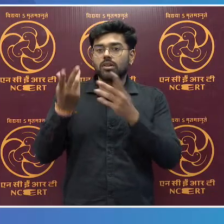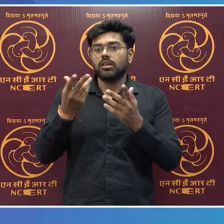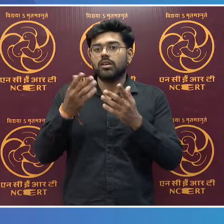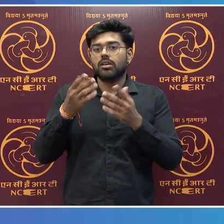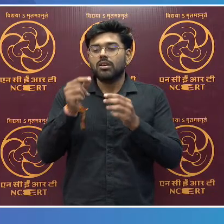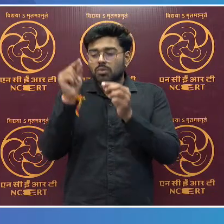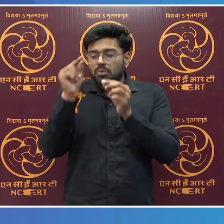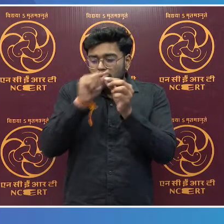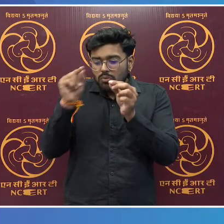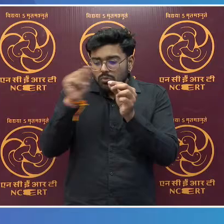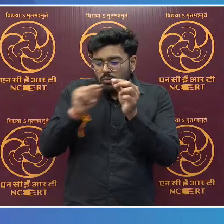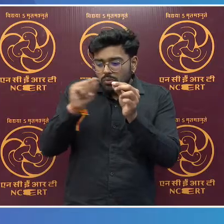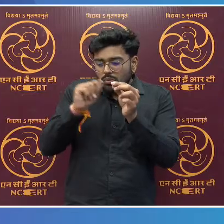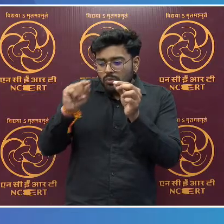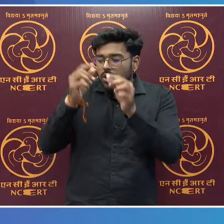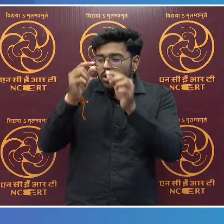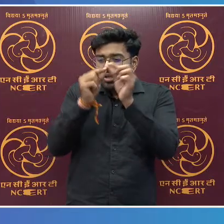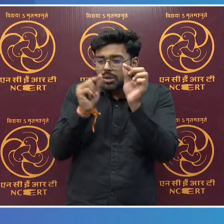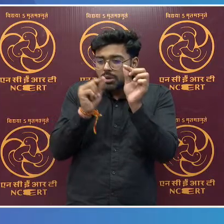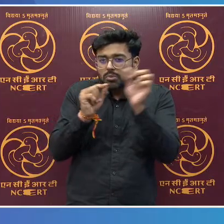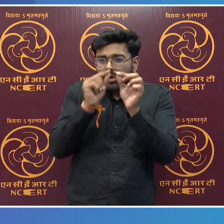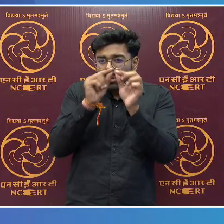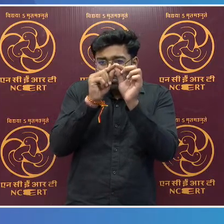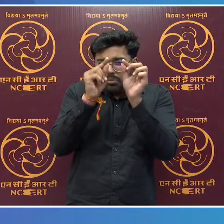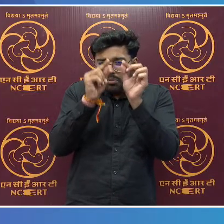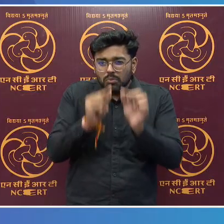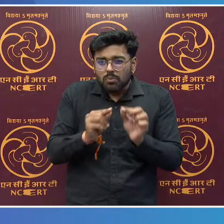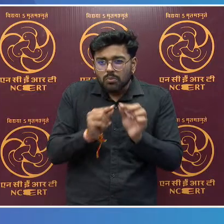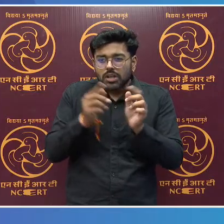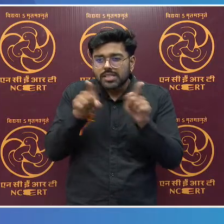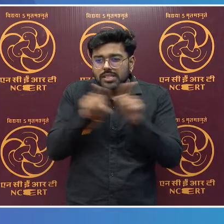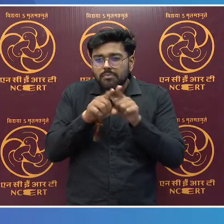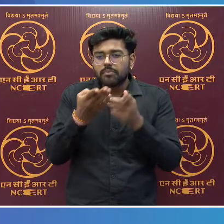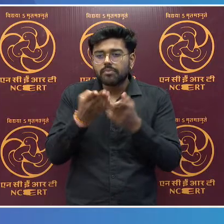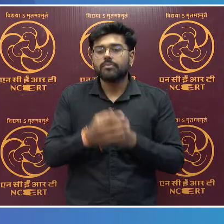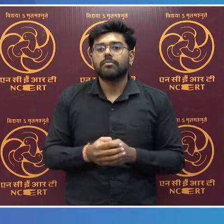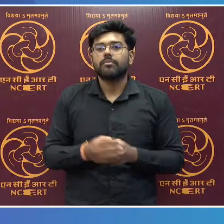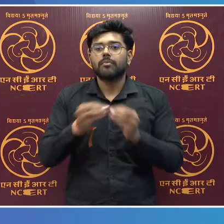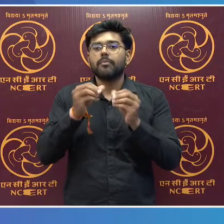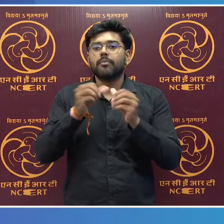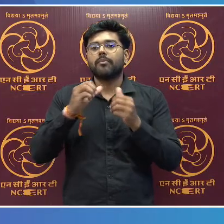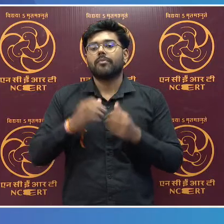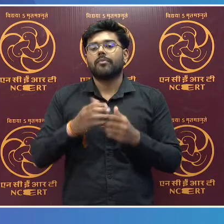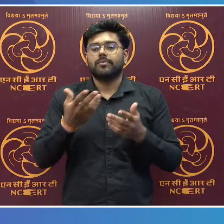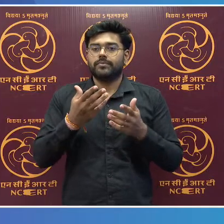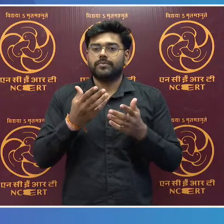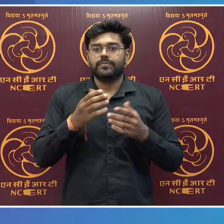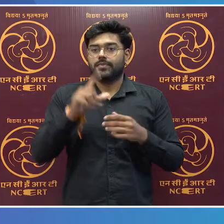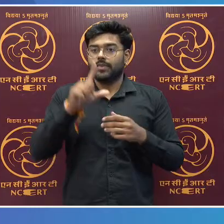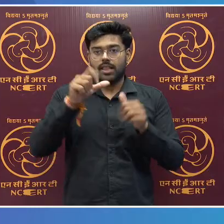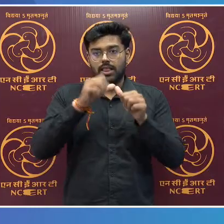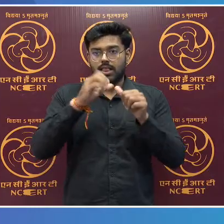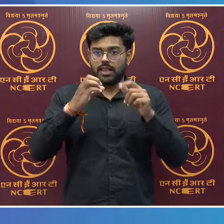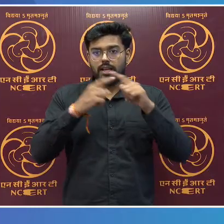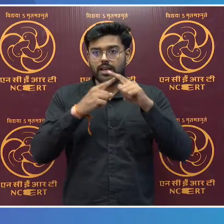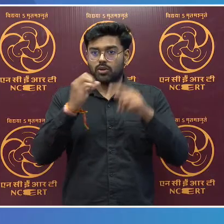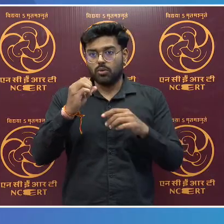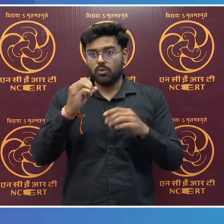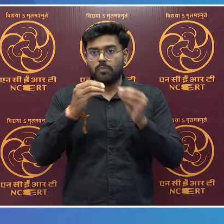rod shaped cells, right? So, lactobacillus, lacto is coming from